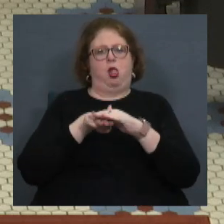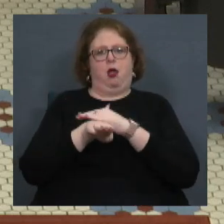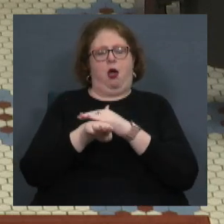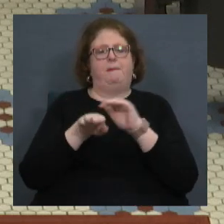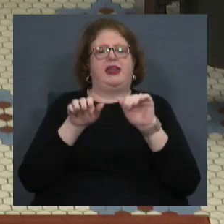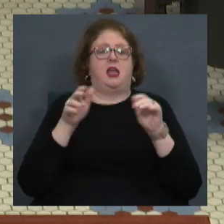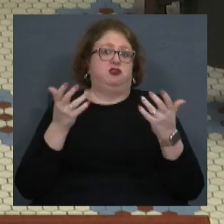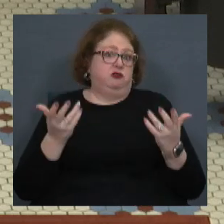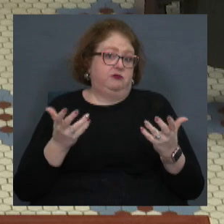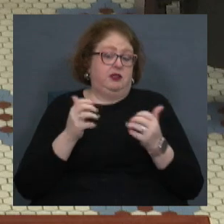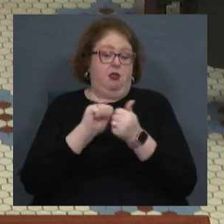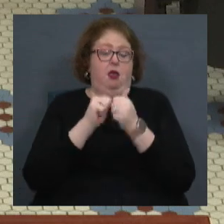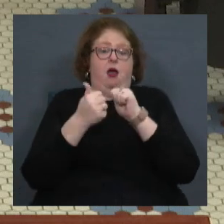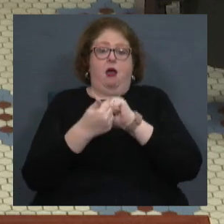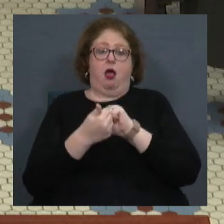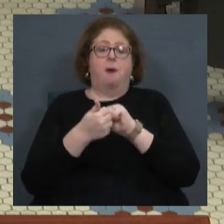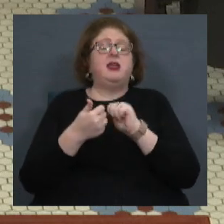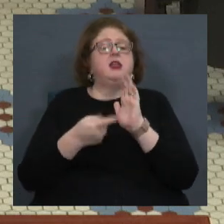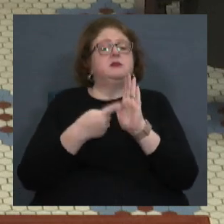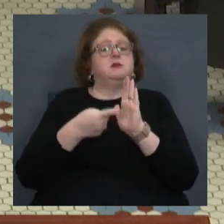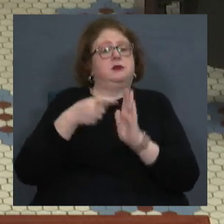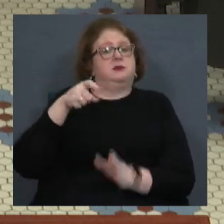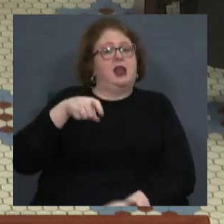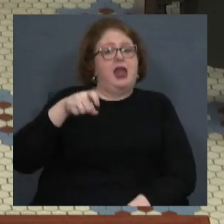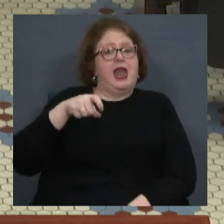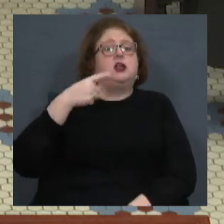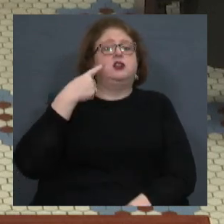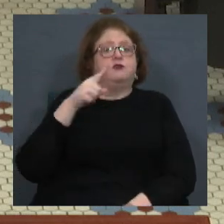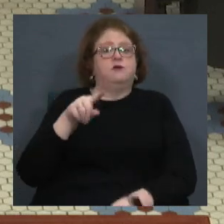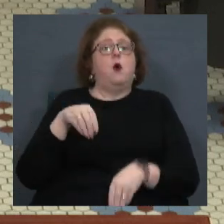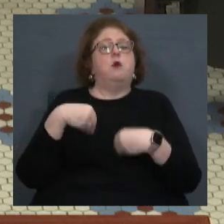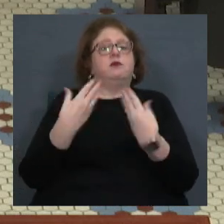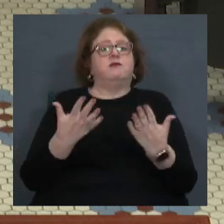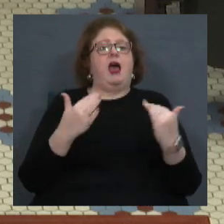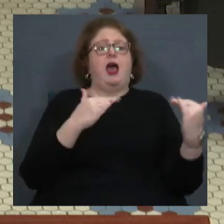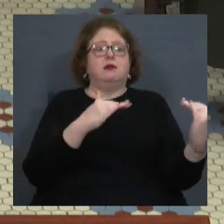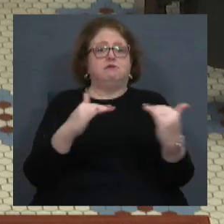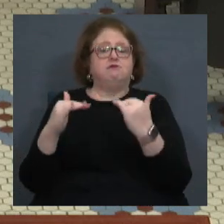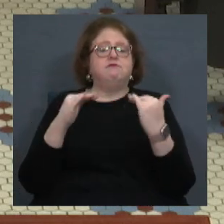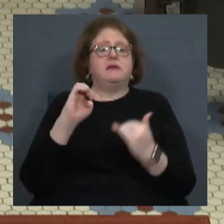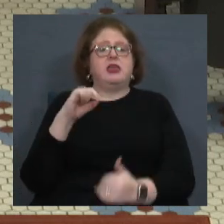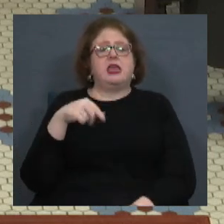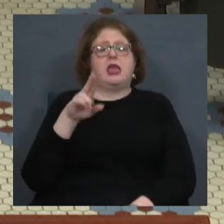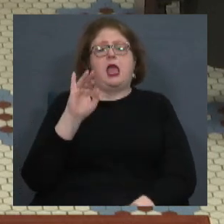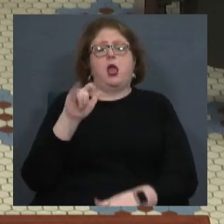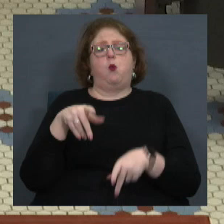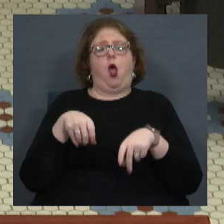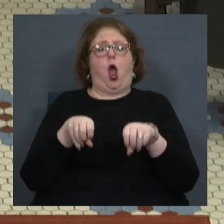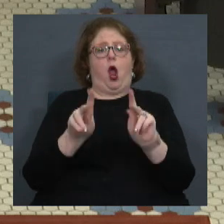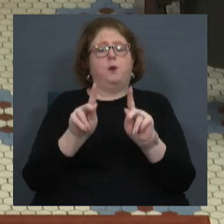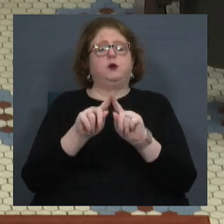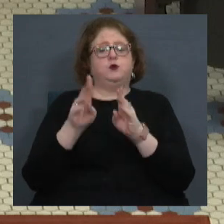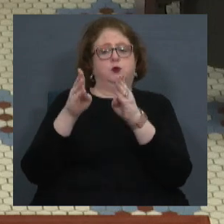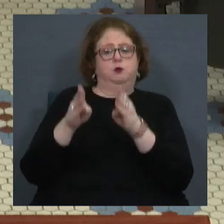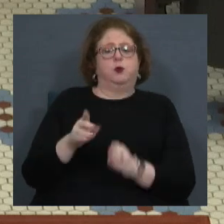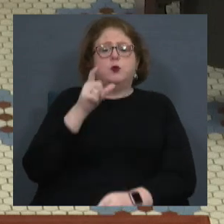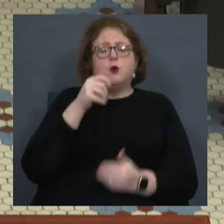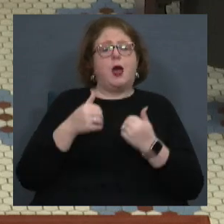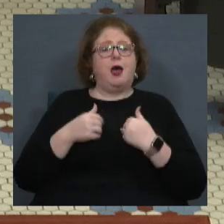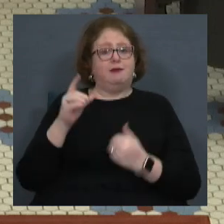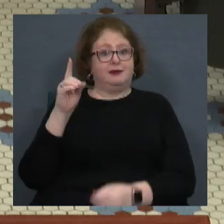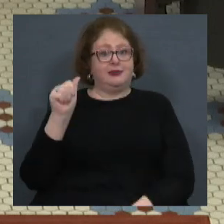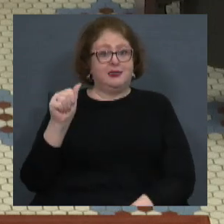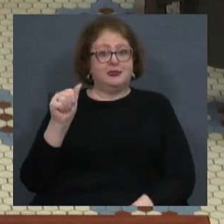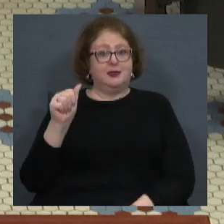such accommodations may be necessary to afford equal opportunity to an individual with a disability